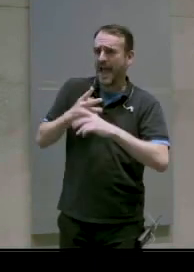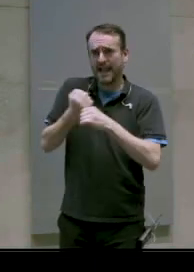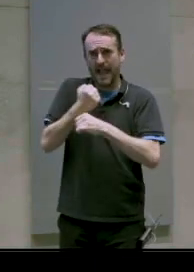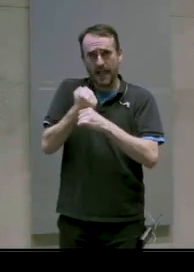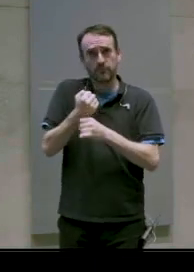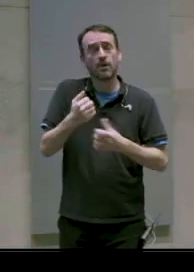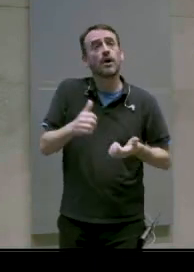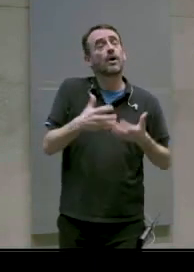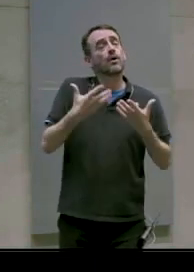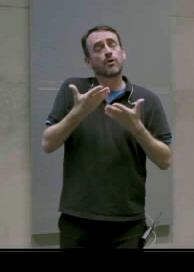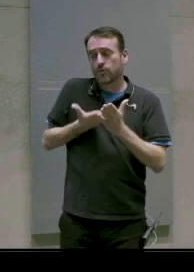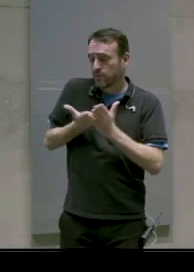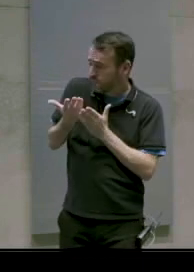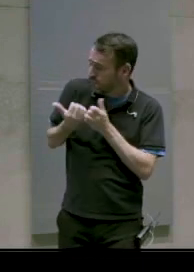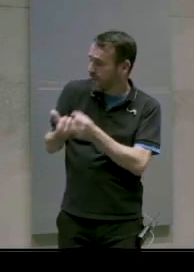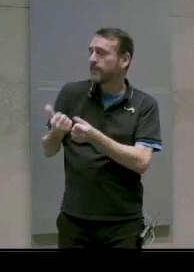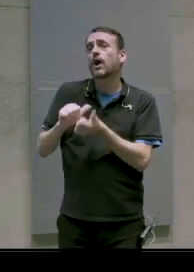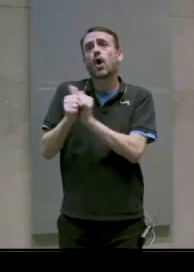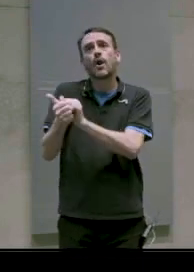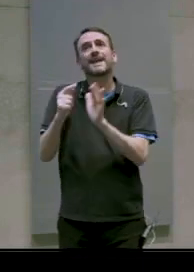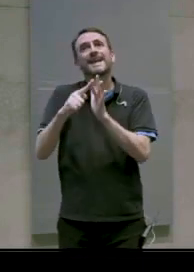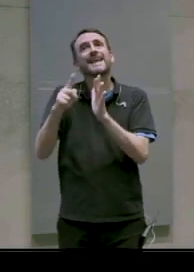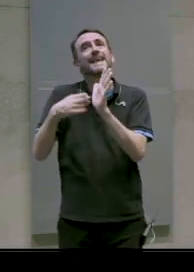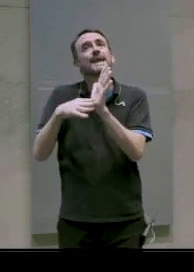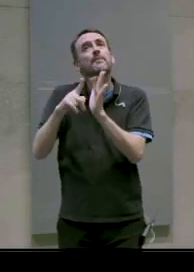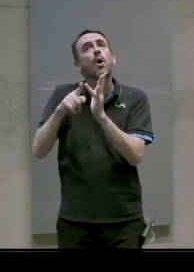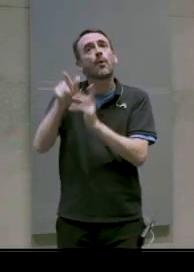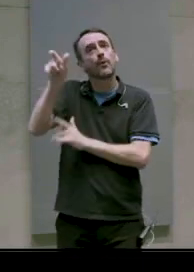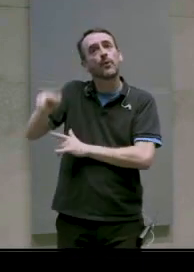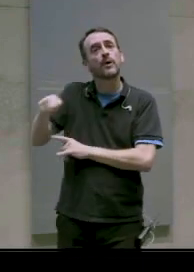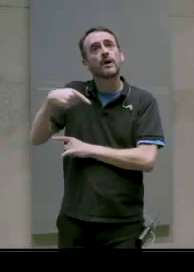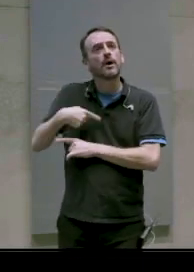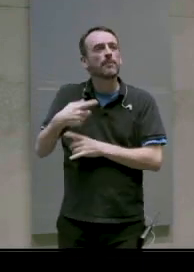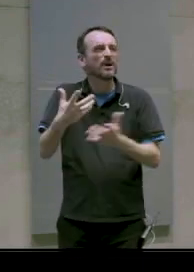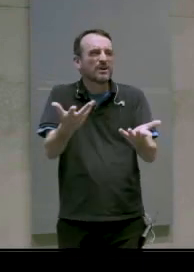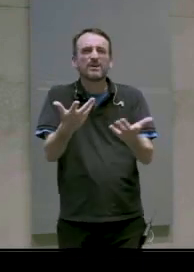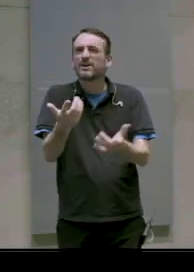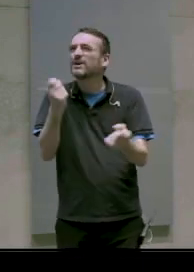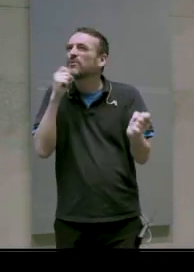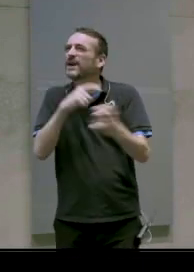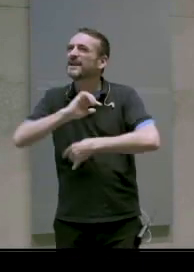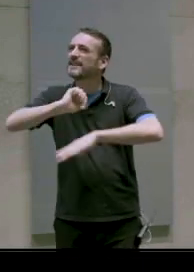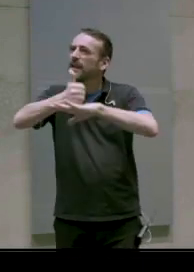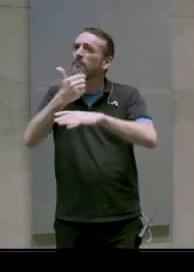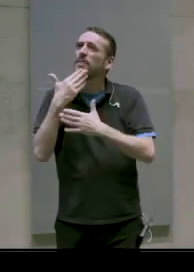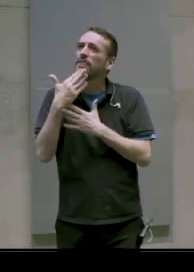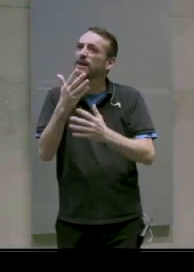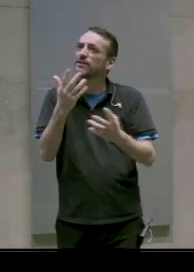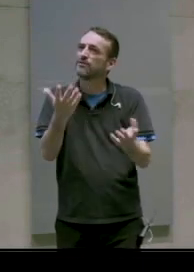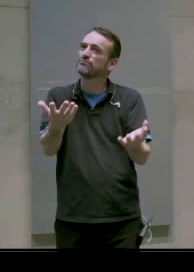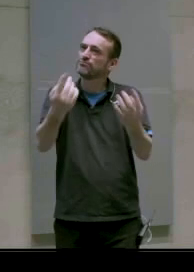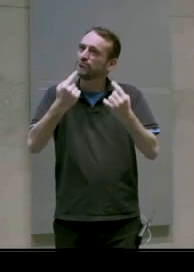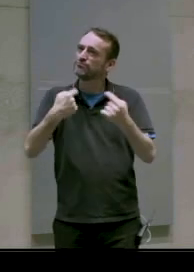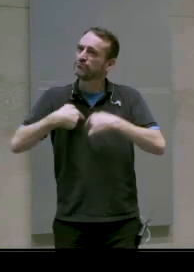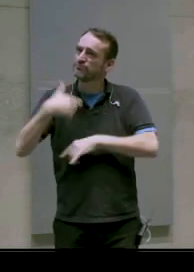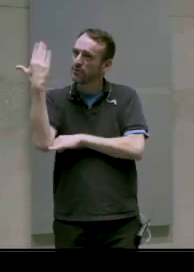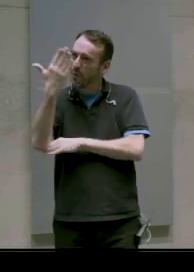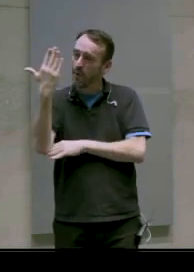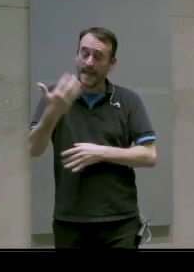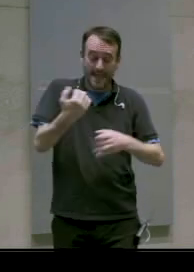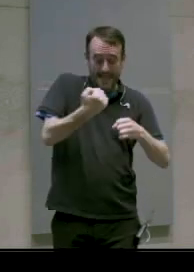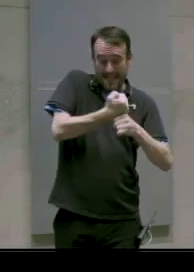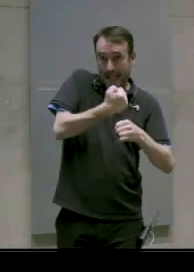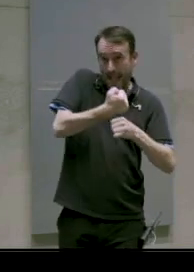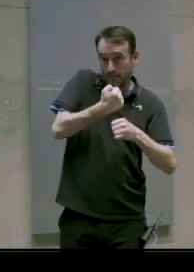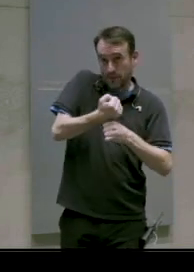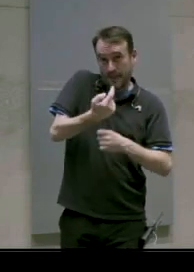colleague Immo. This might be a bit of an unusual setup, but thank you very much for coming to our talk. Games and self-care, how games